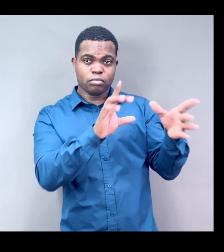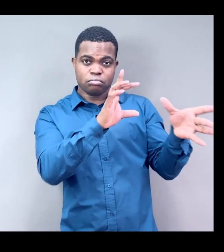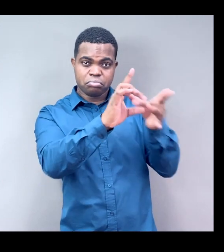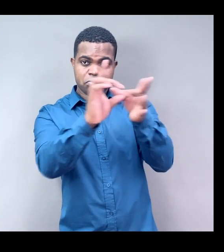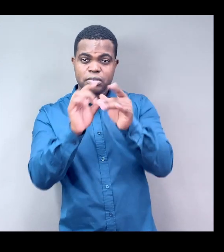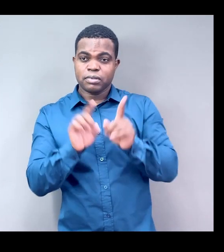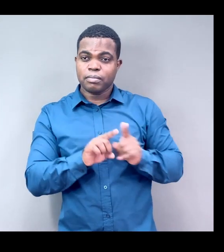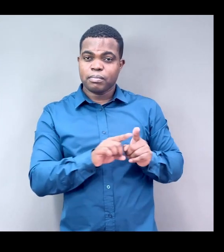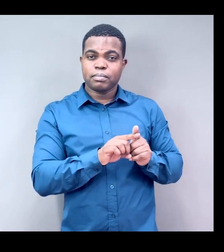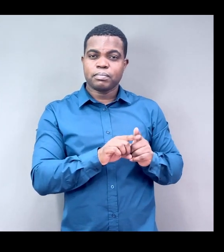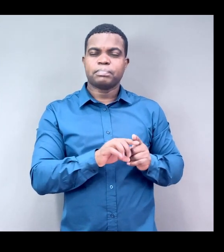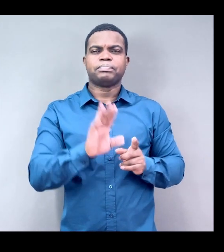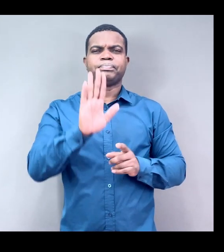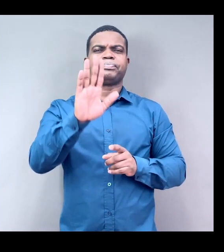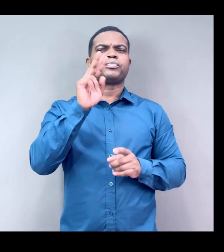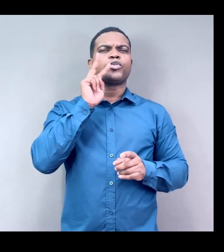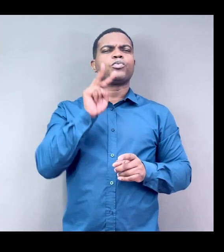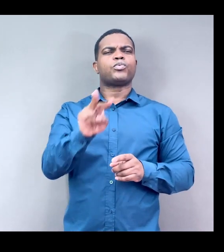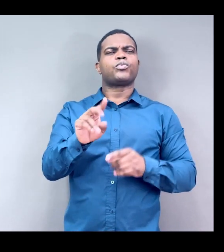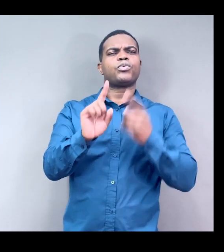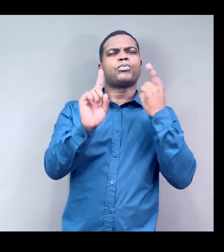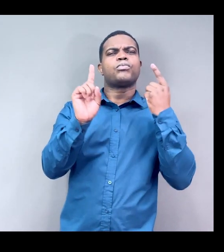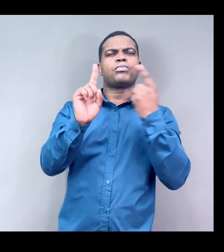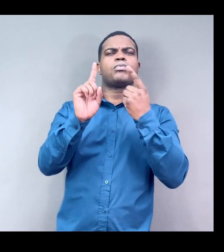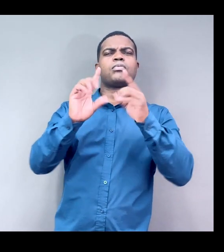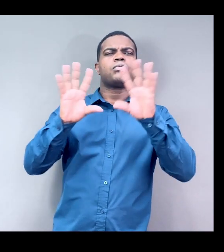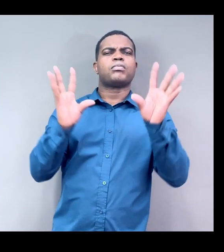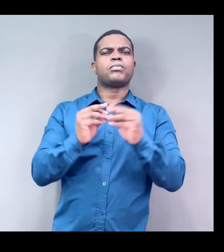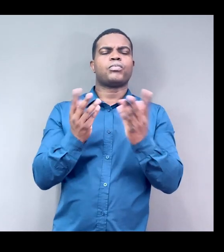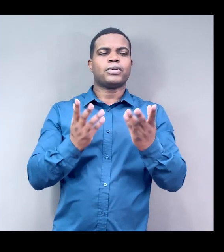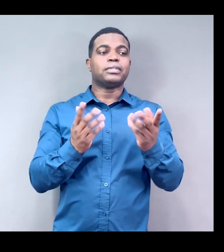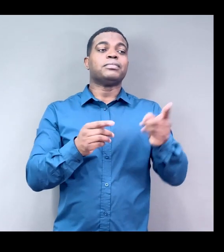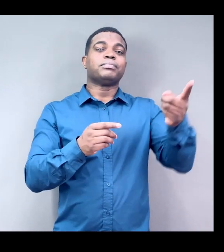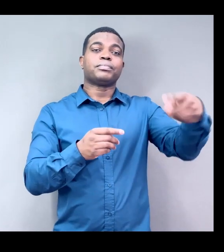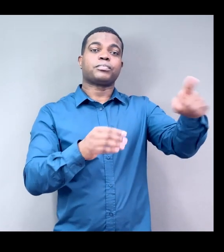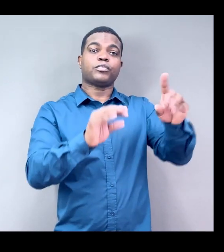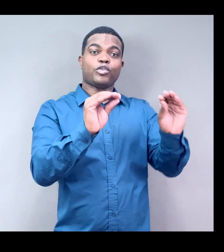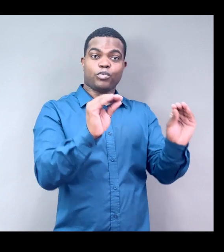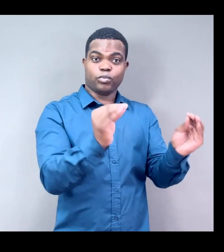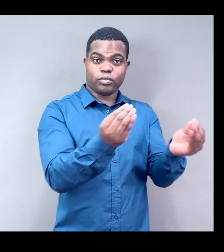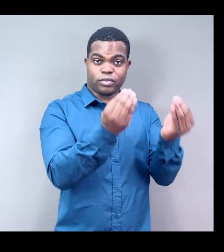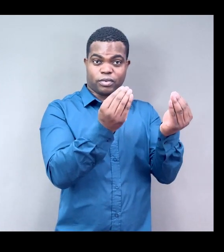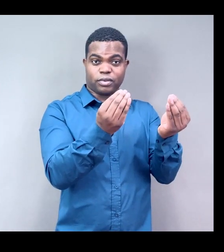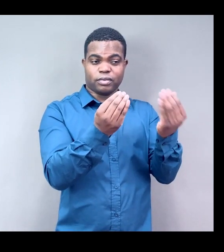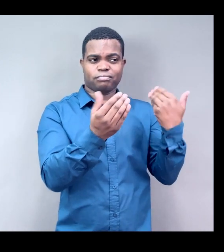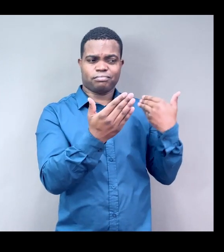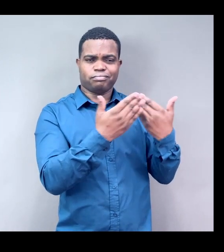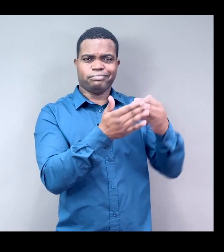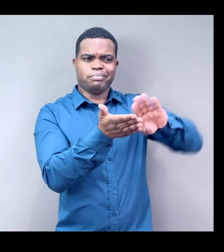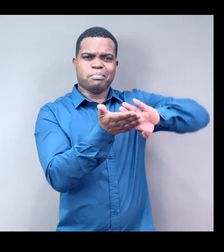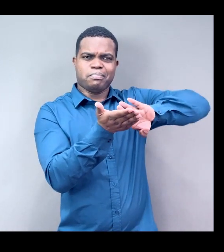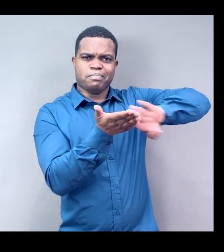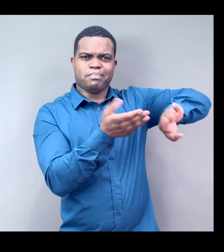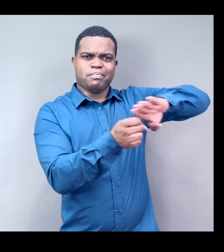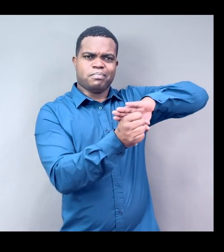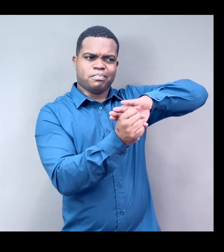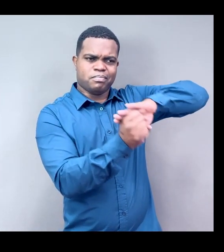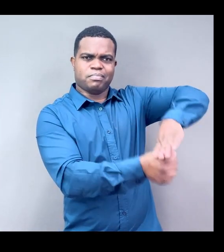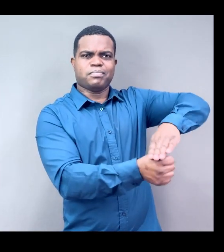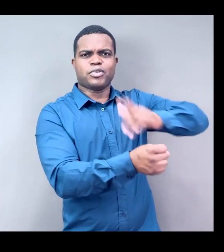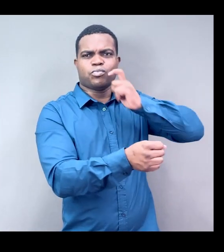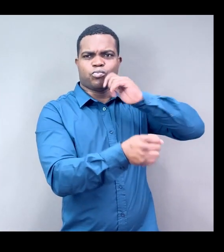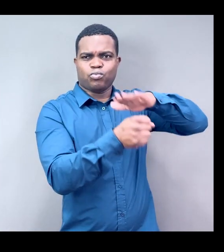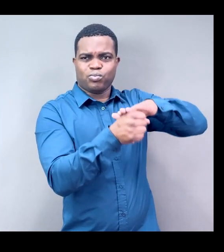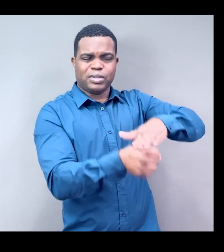members? So looking at this, looking at the goal, the overall goal is to encourage marginalized